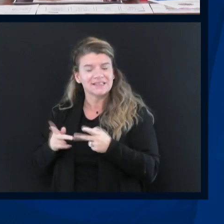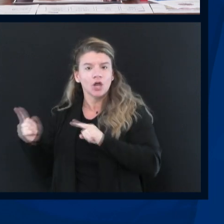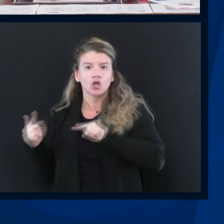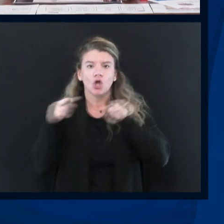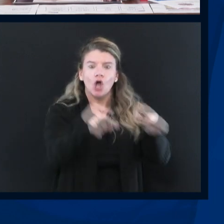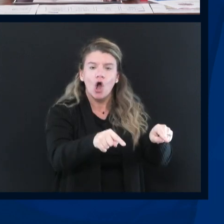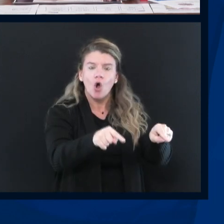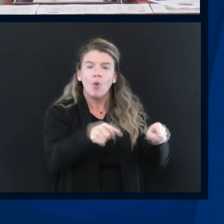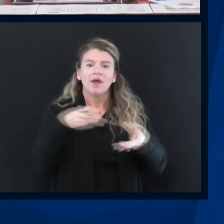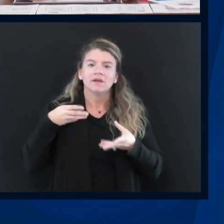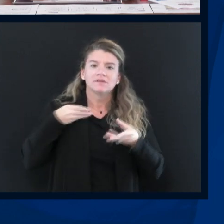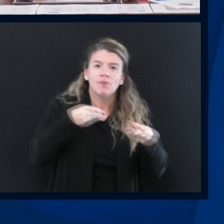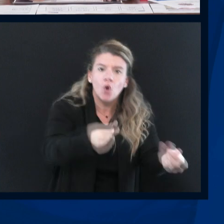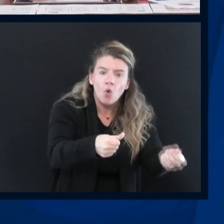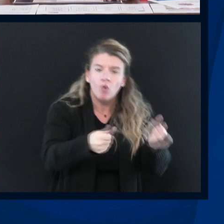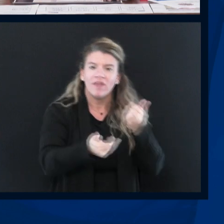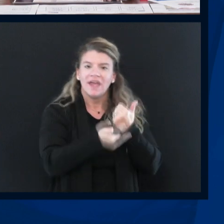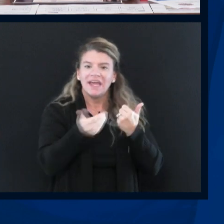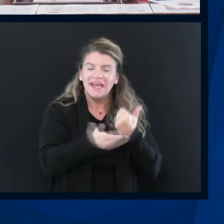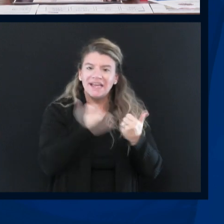better if we improve these